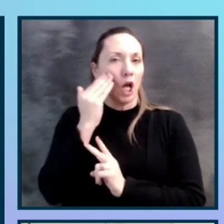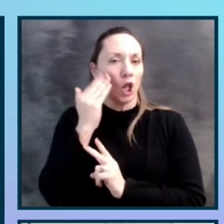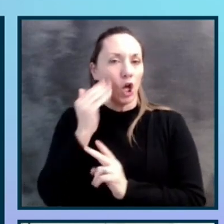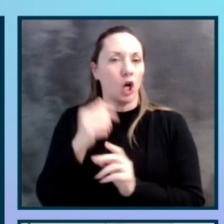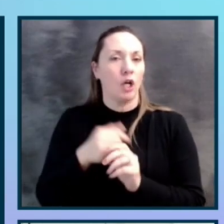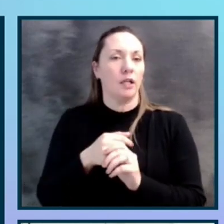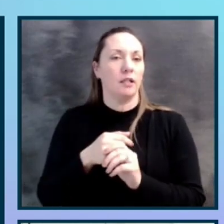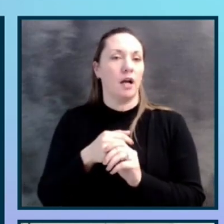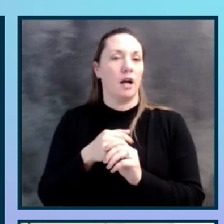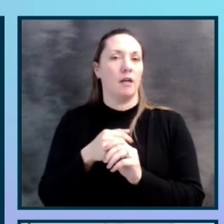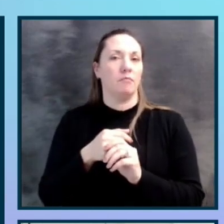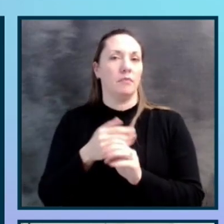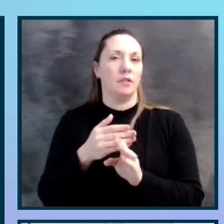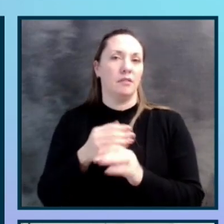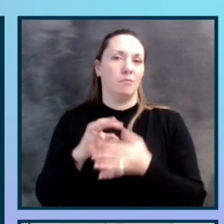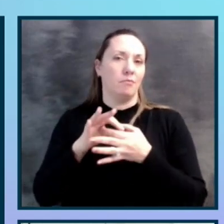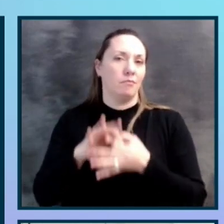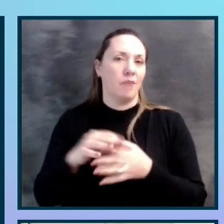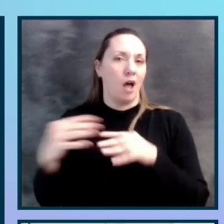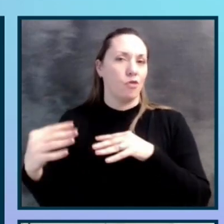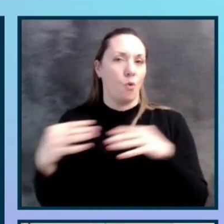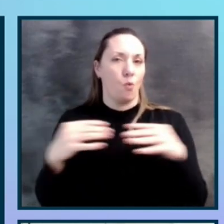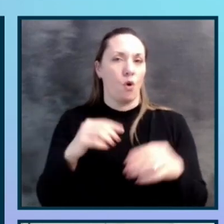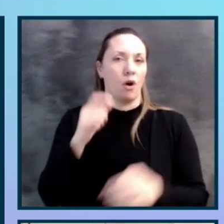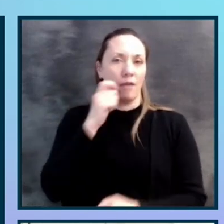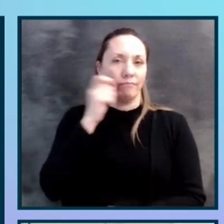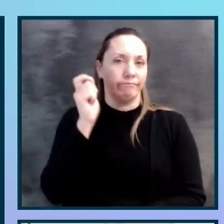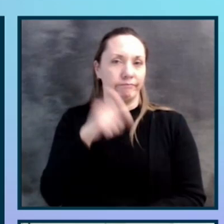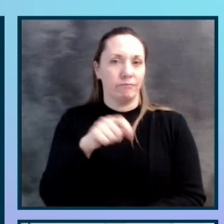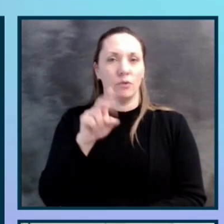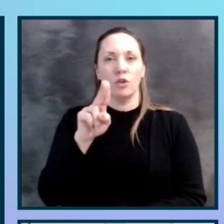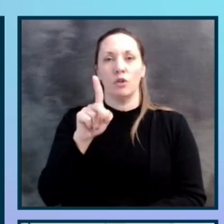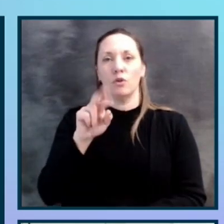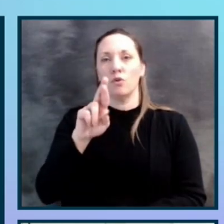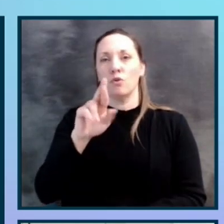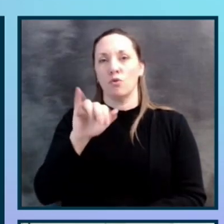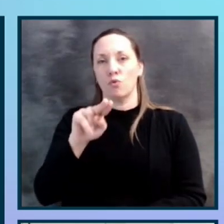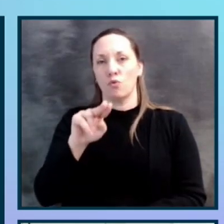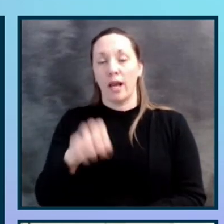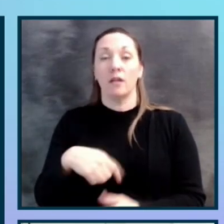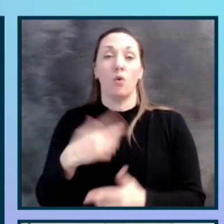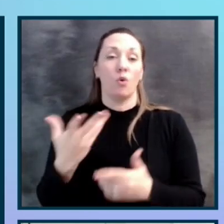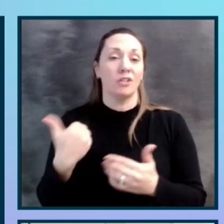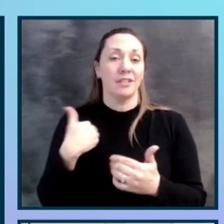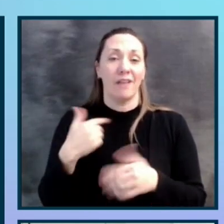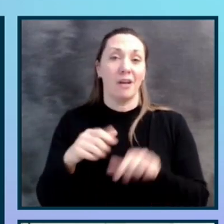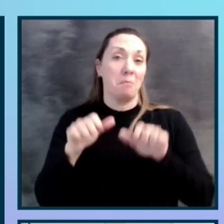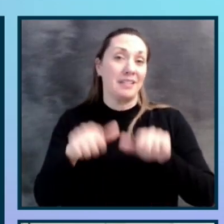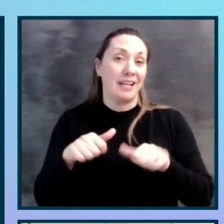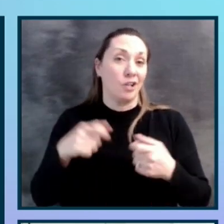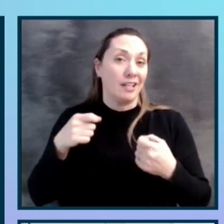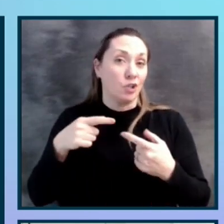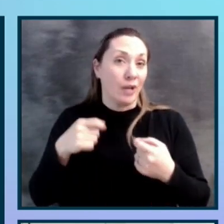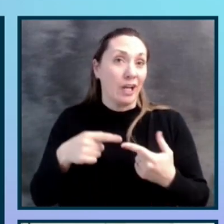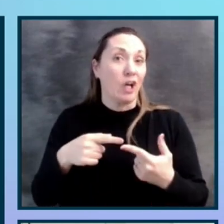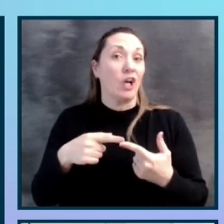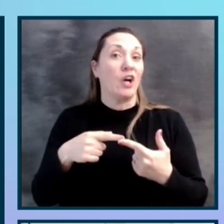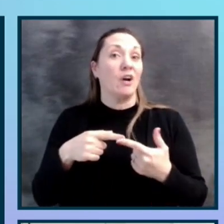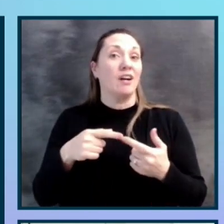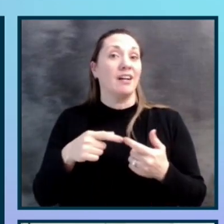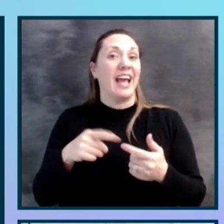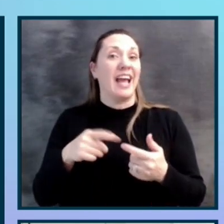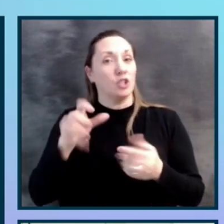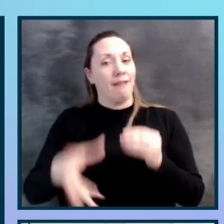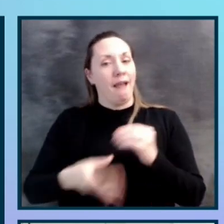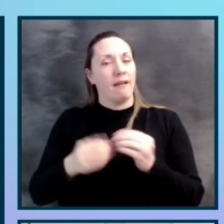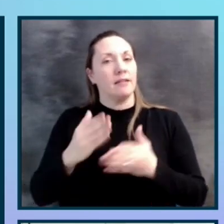Ukraine, or even just putting potentially triggering content within some form of disclosure. And there's actually a really